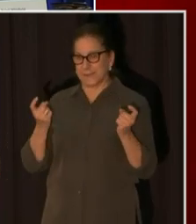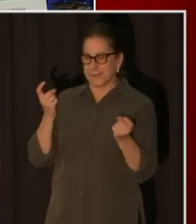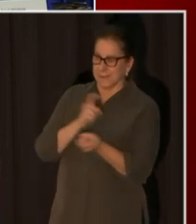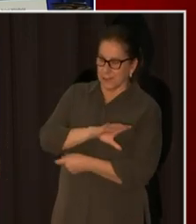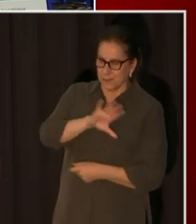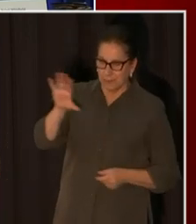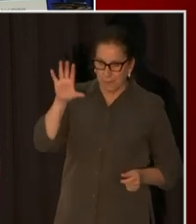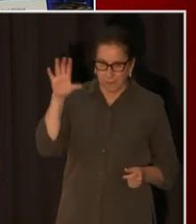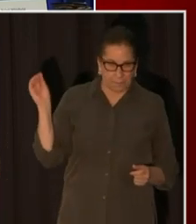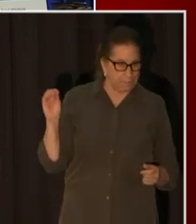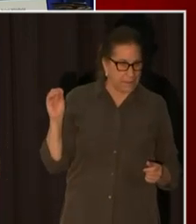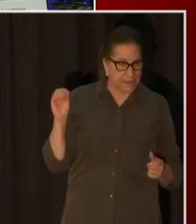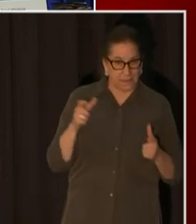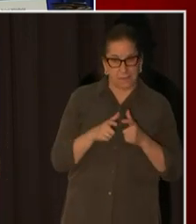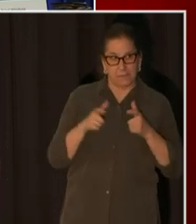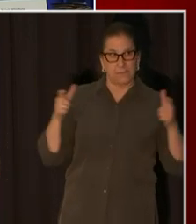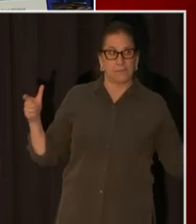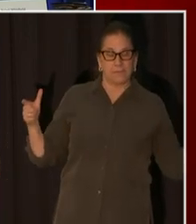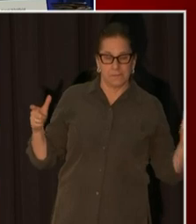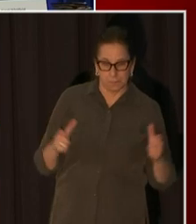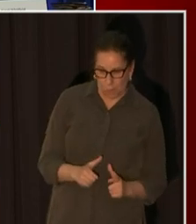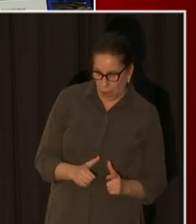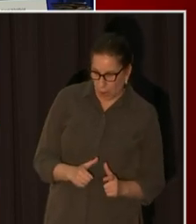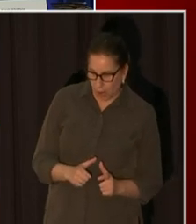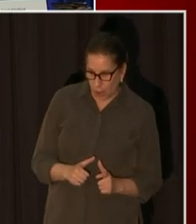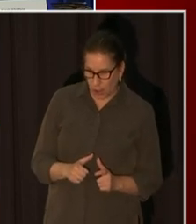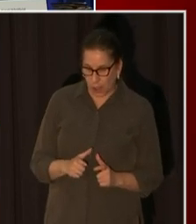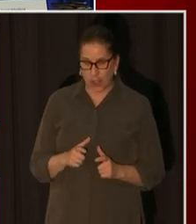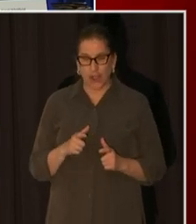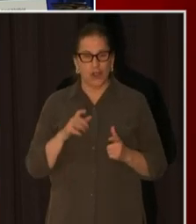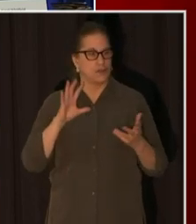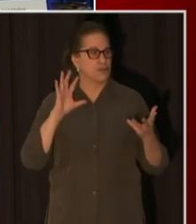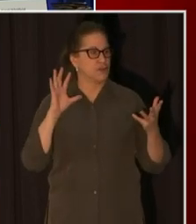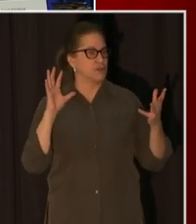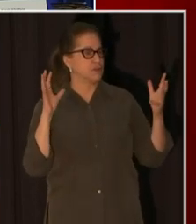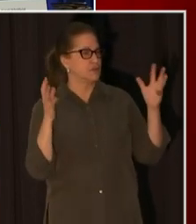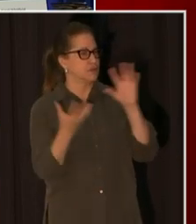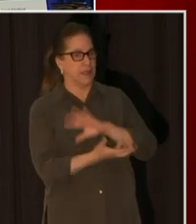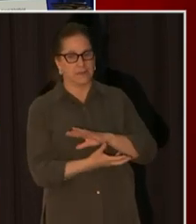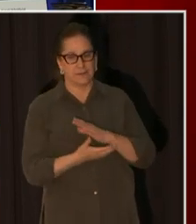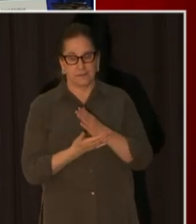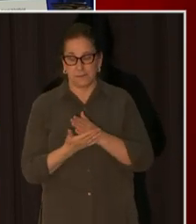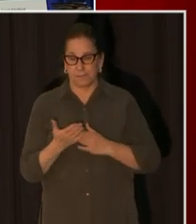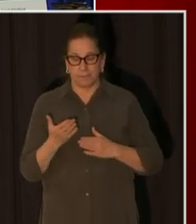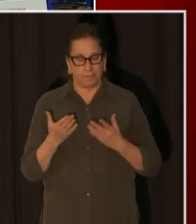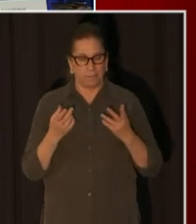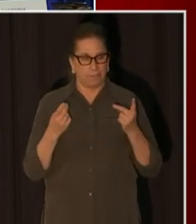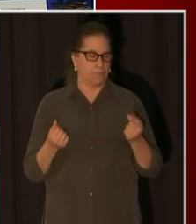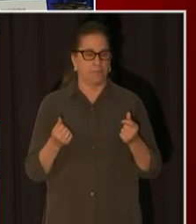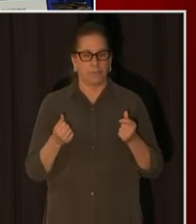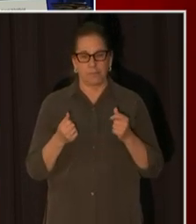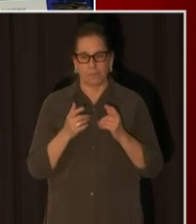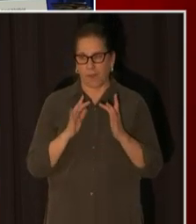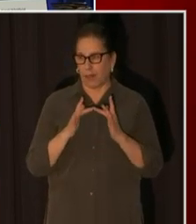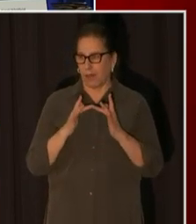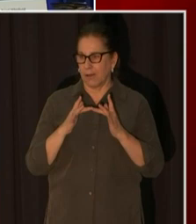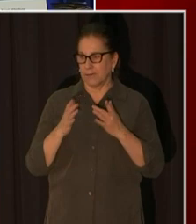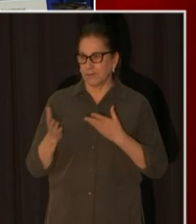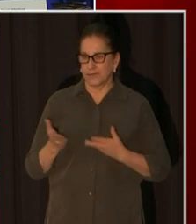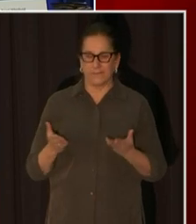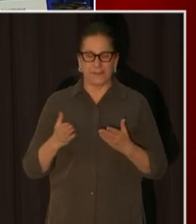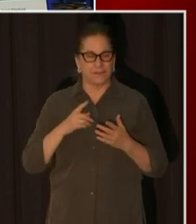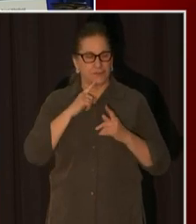out there. And so, again, to that, not wanting to ask for help, people think, oh, I have this pain. We know that